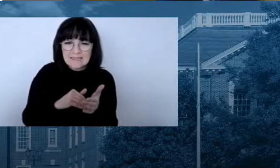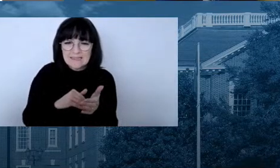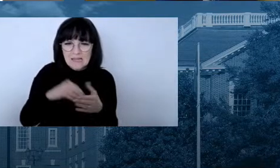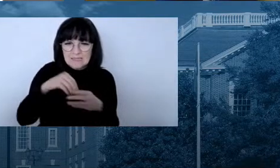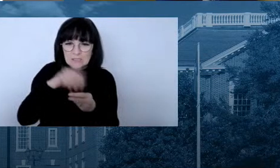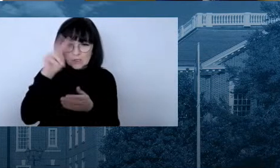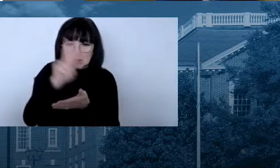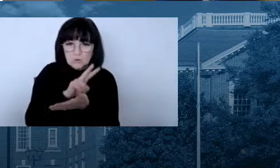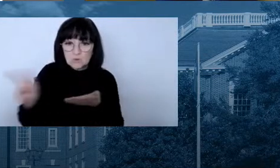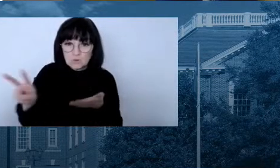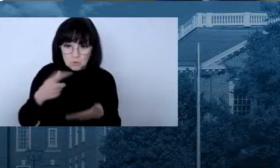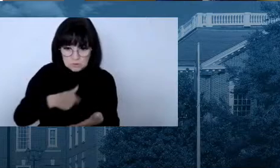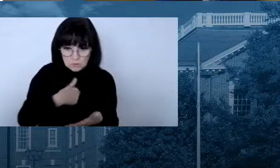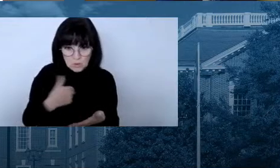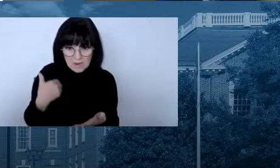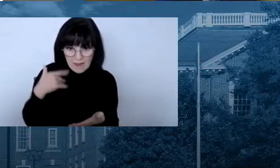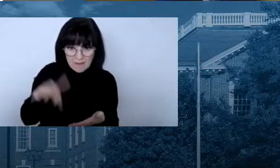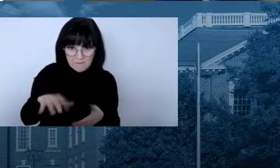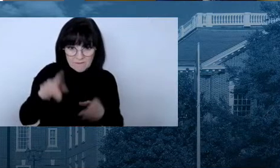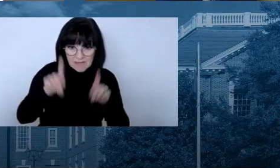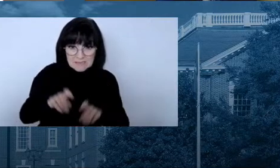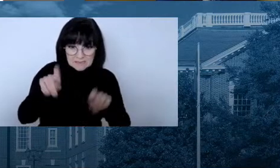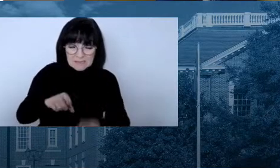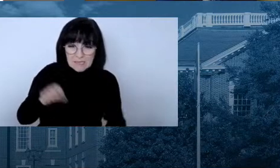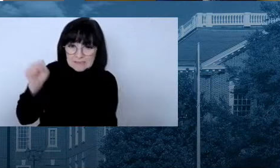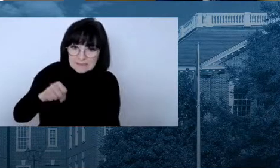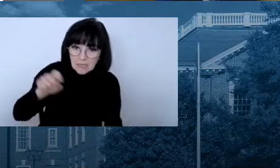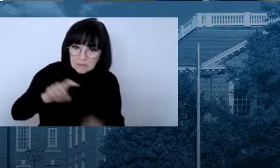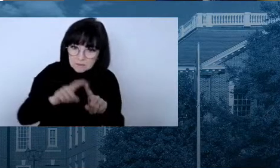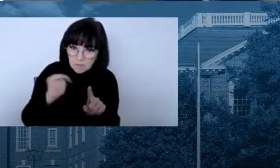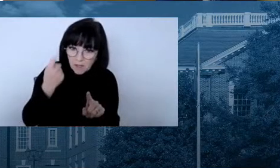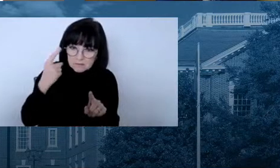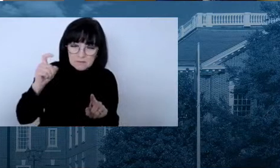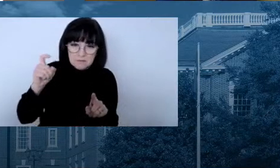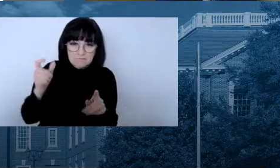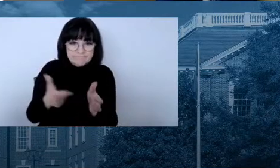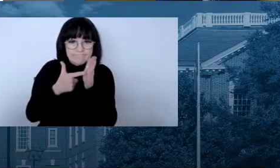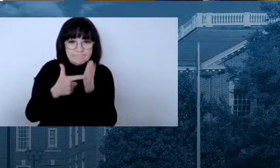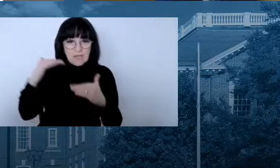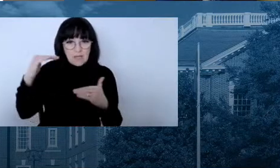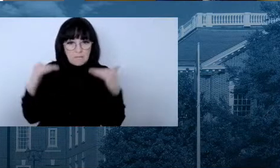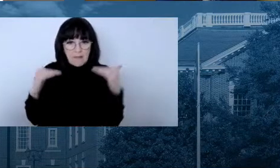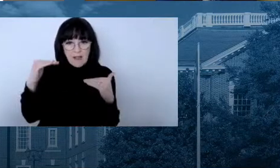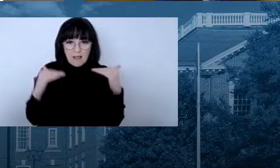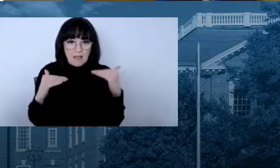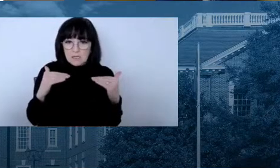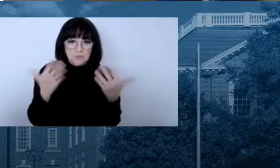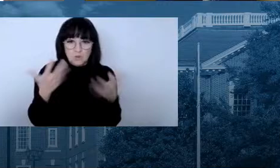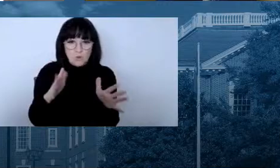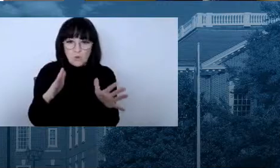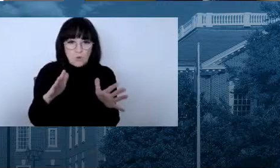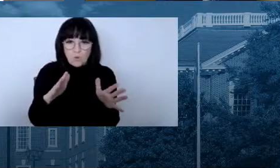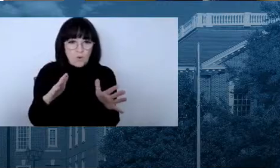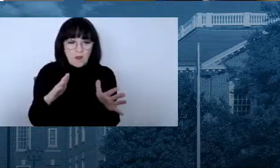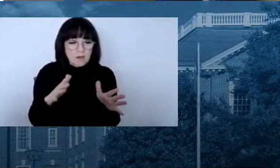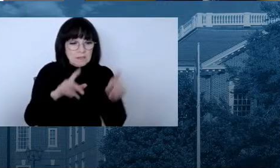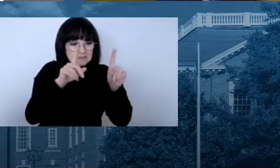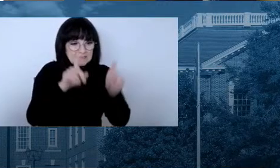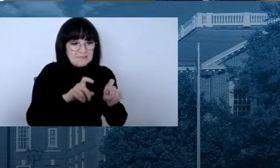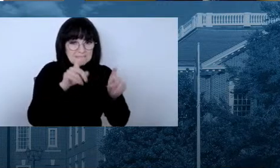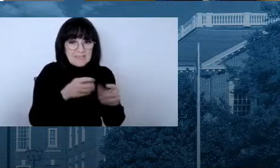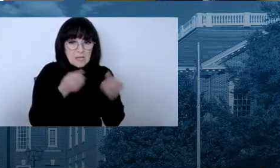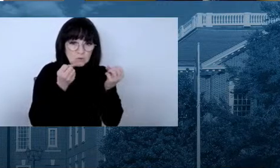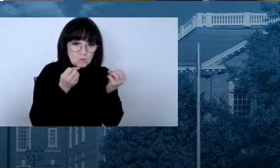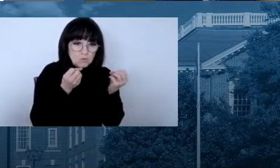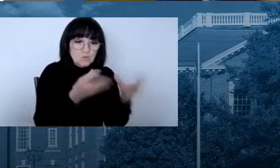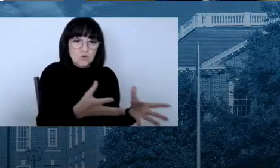do. The term we want to strike the balance between testing too many and having a long turnaround time with the results. We want